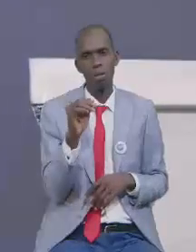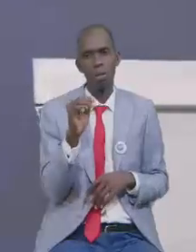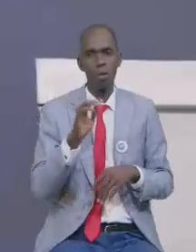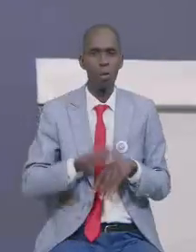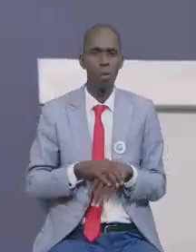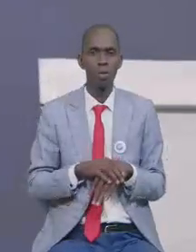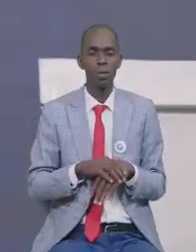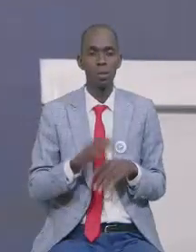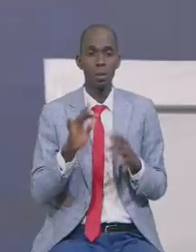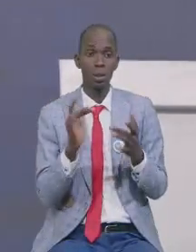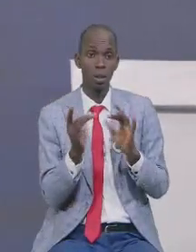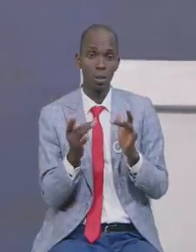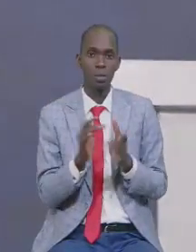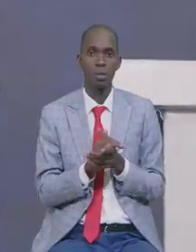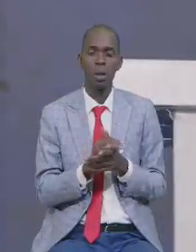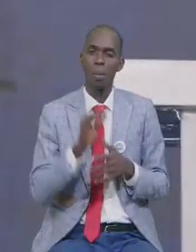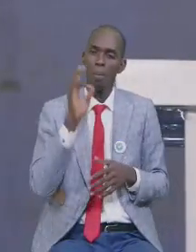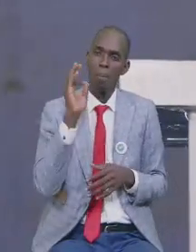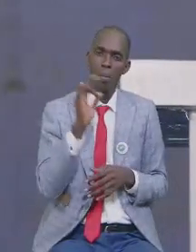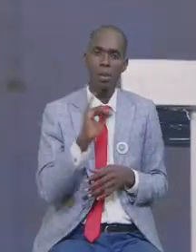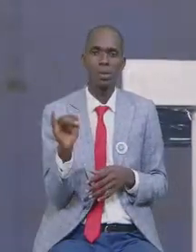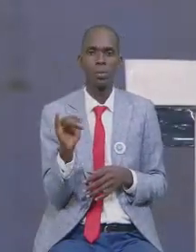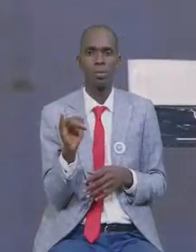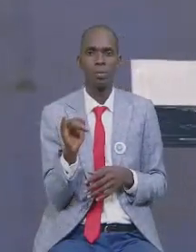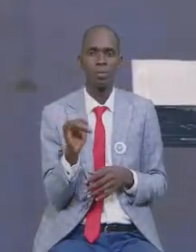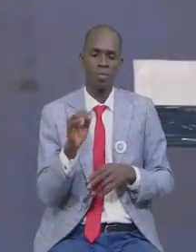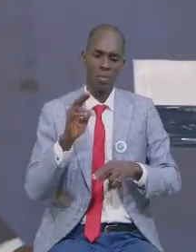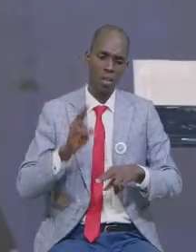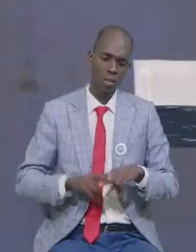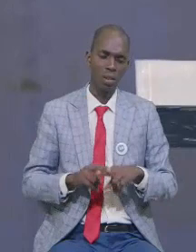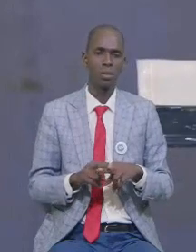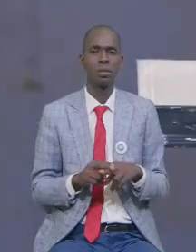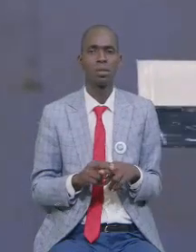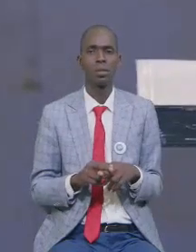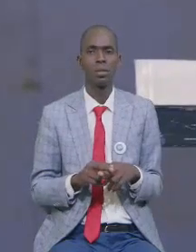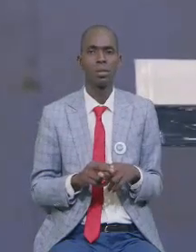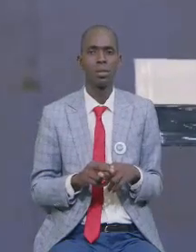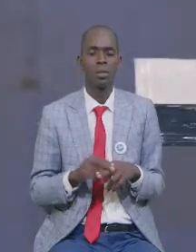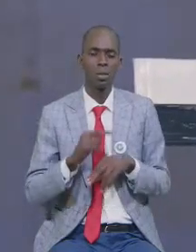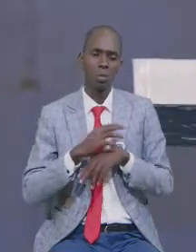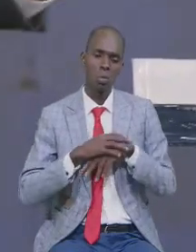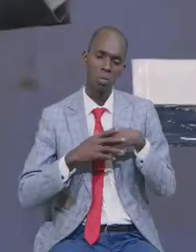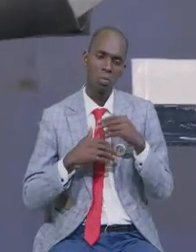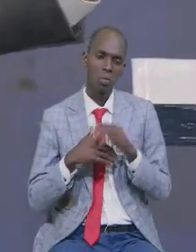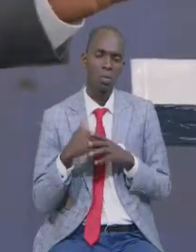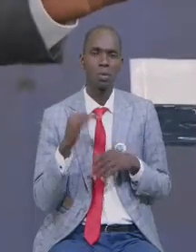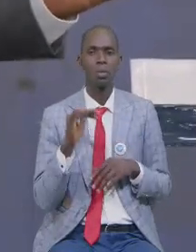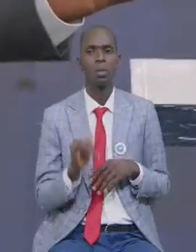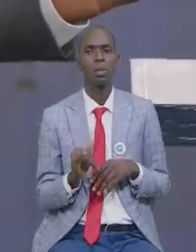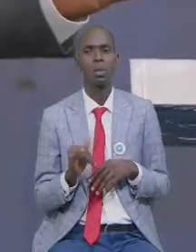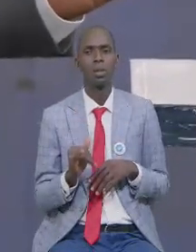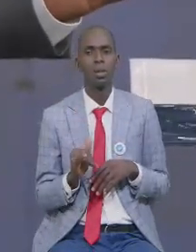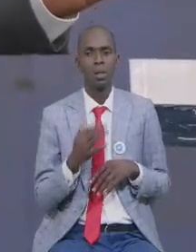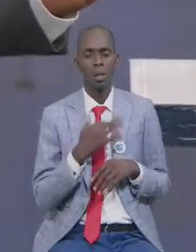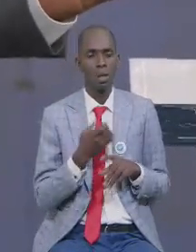social media preaching, he sat down comfortably, and from introduction to